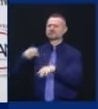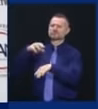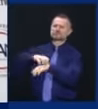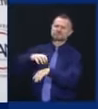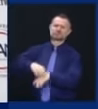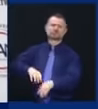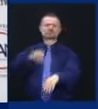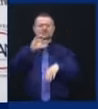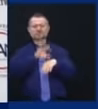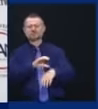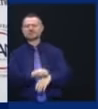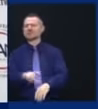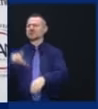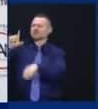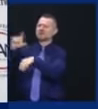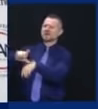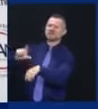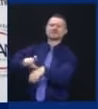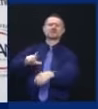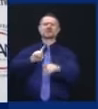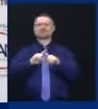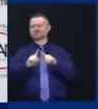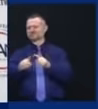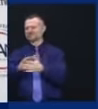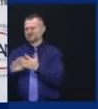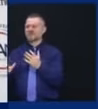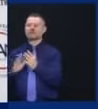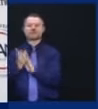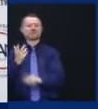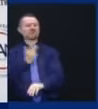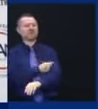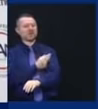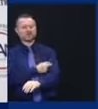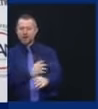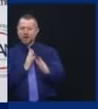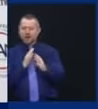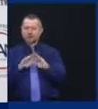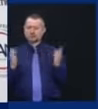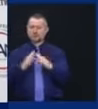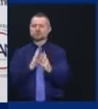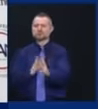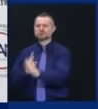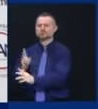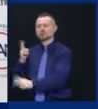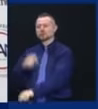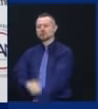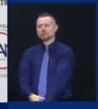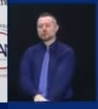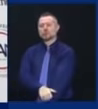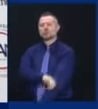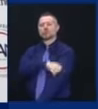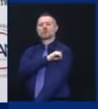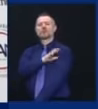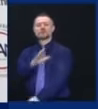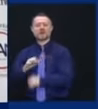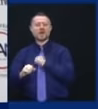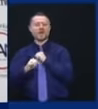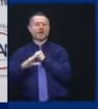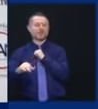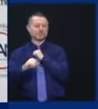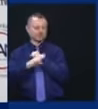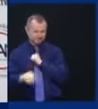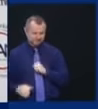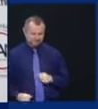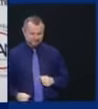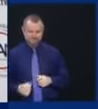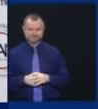to being sites in the Turn Up Your Sleeve campaign. it is important that we do this. Let me